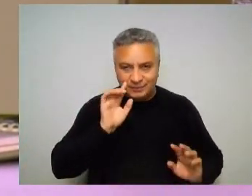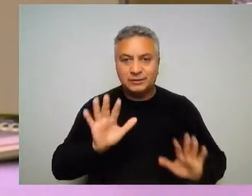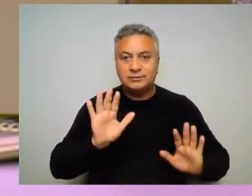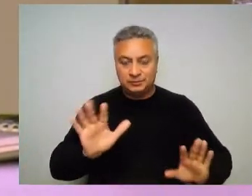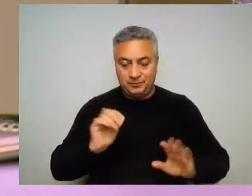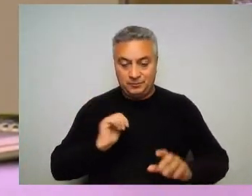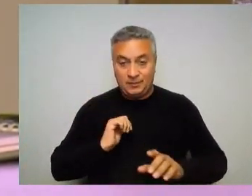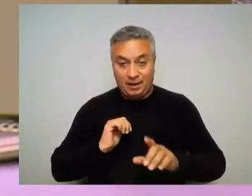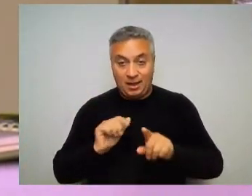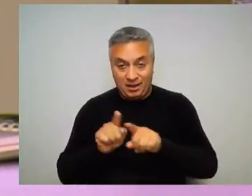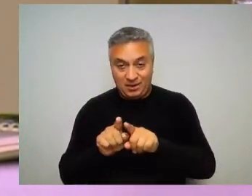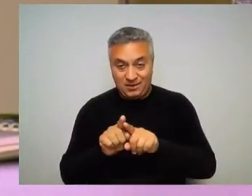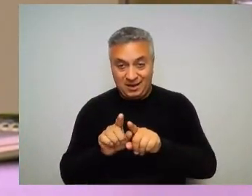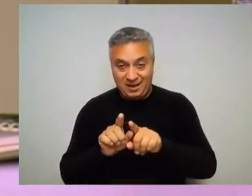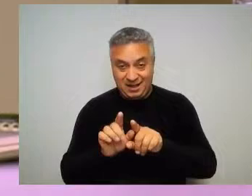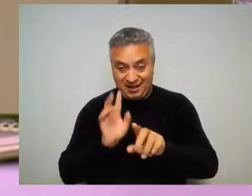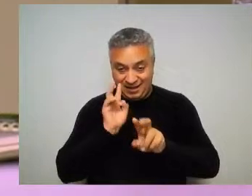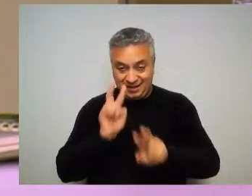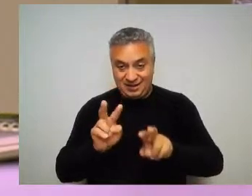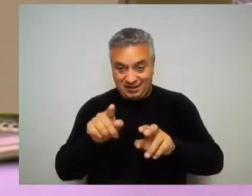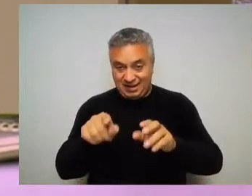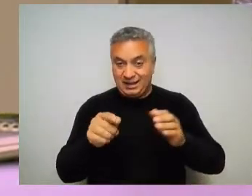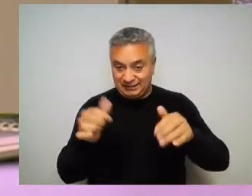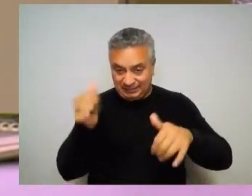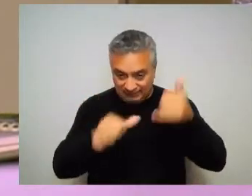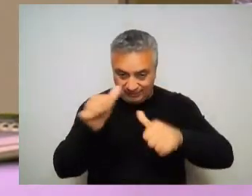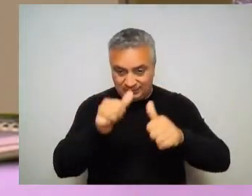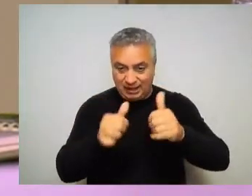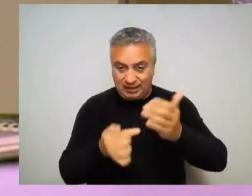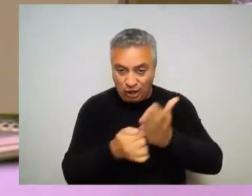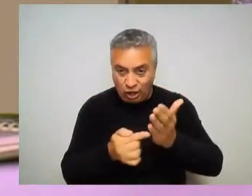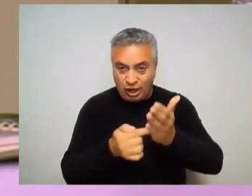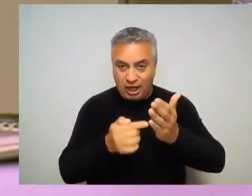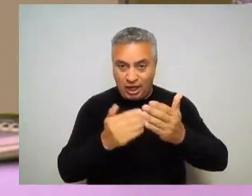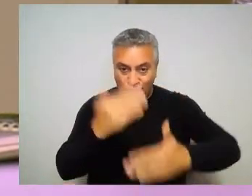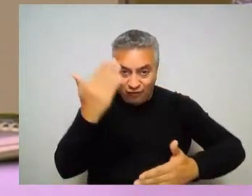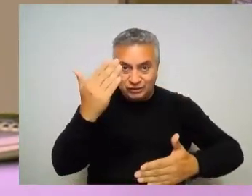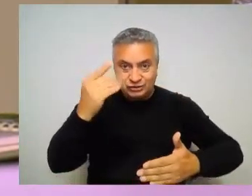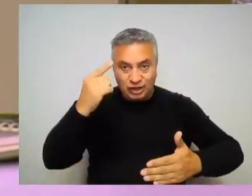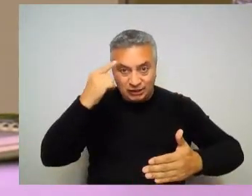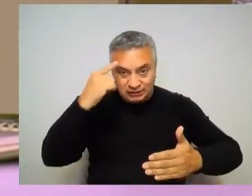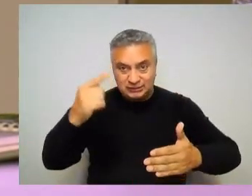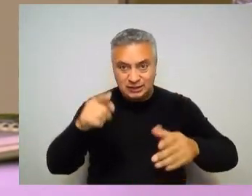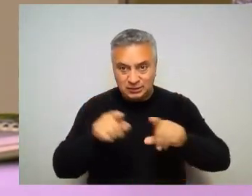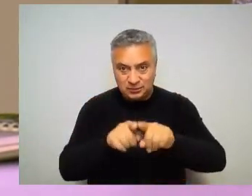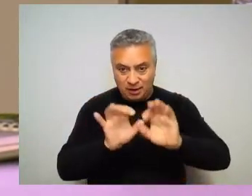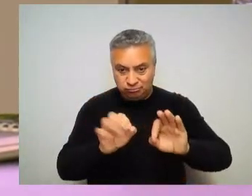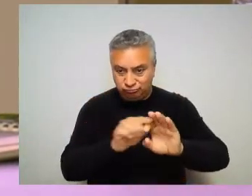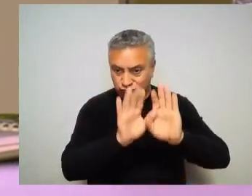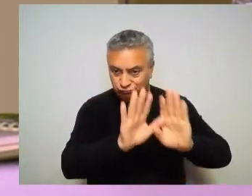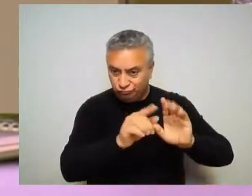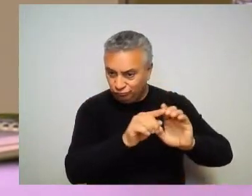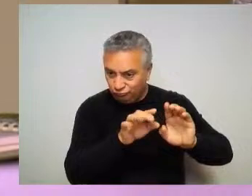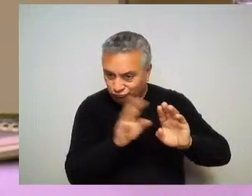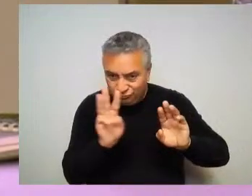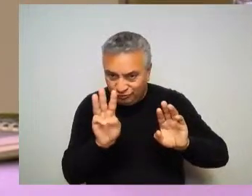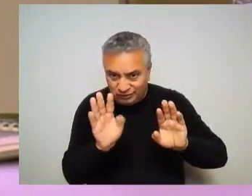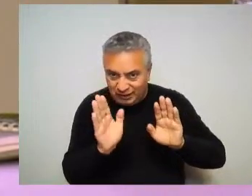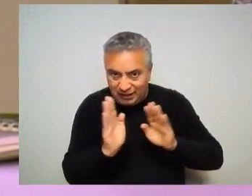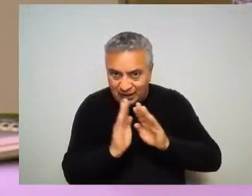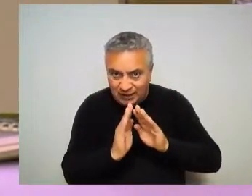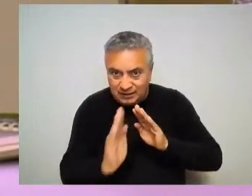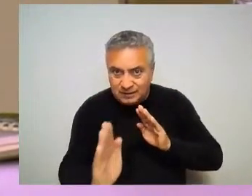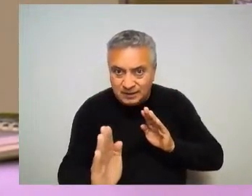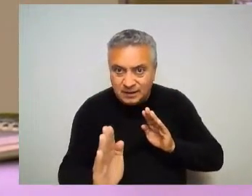question, because the answer is that we are going to be using science, technology,